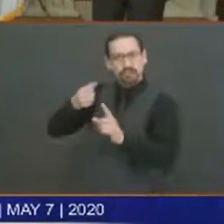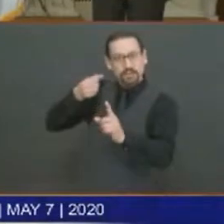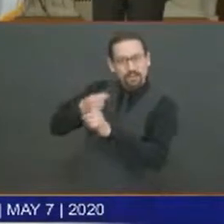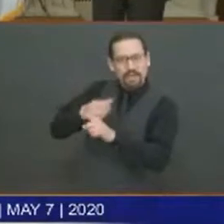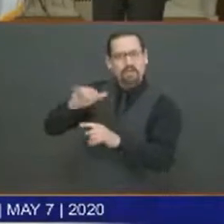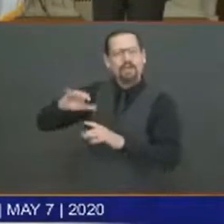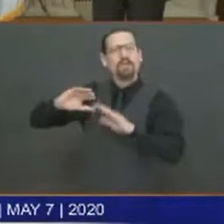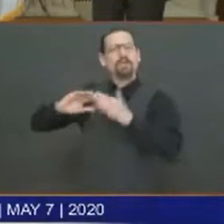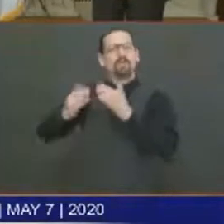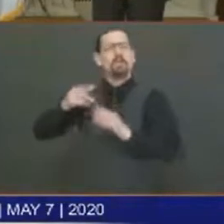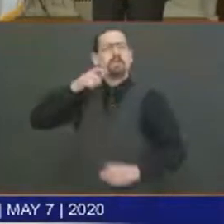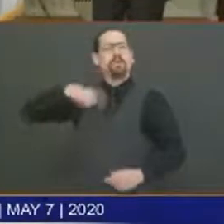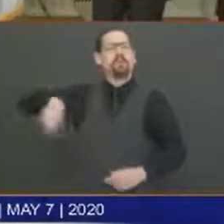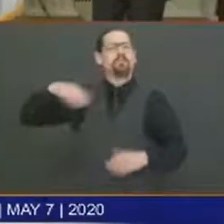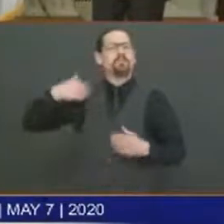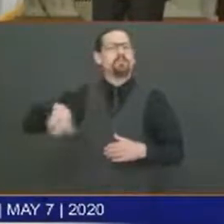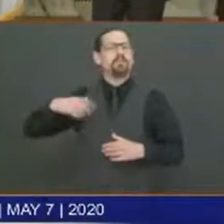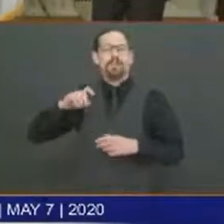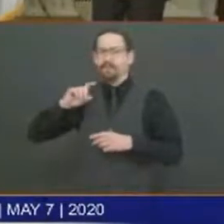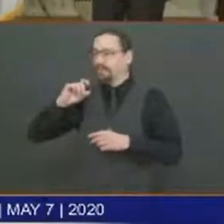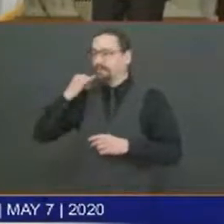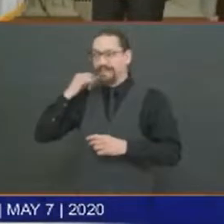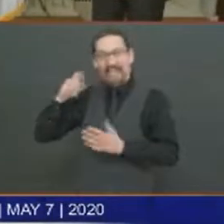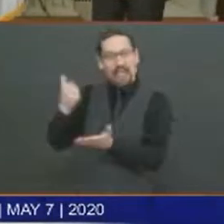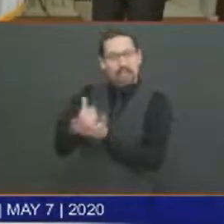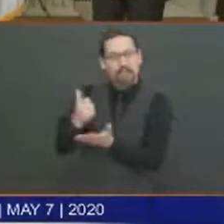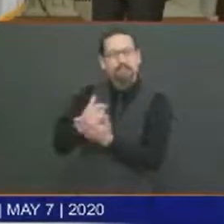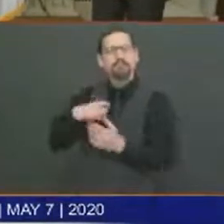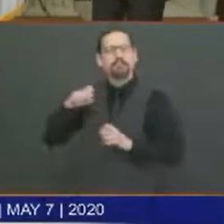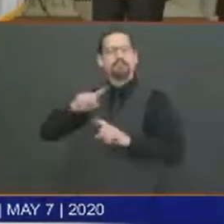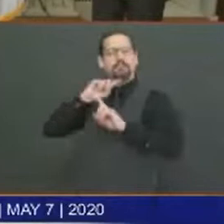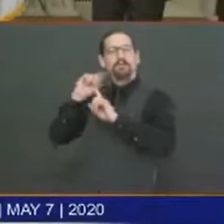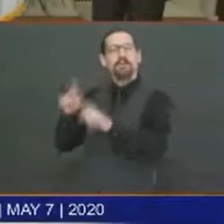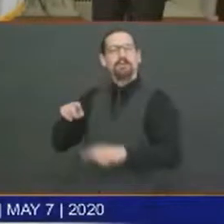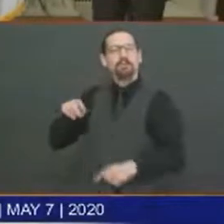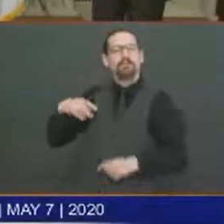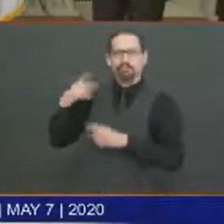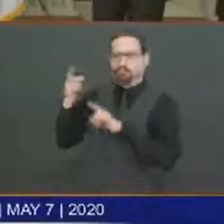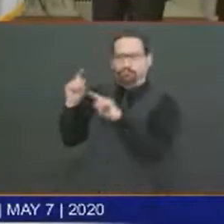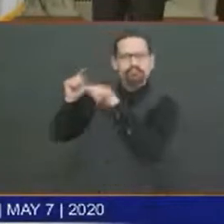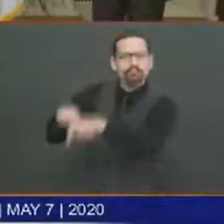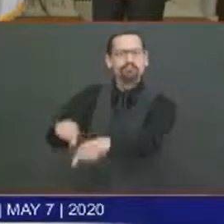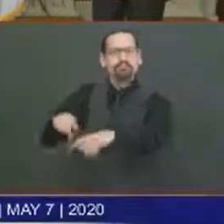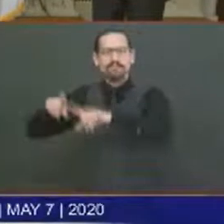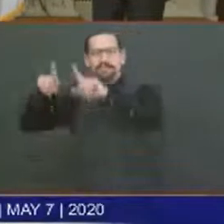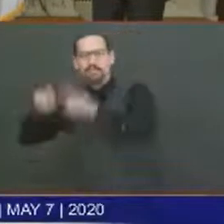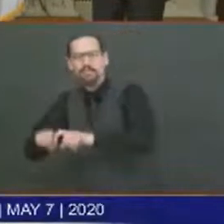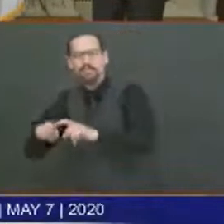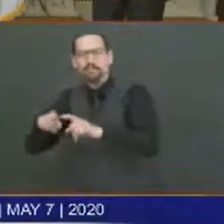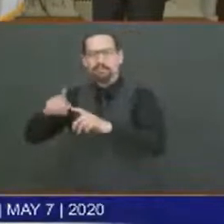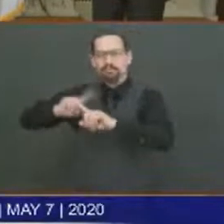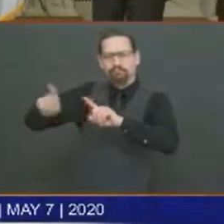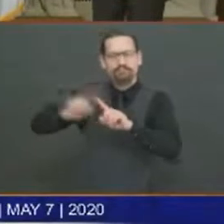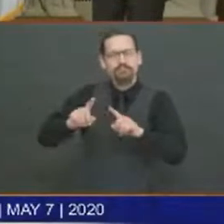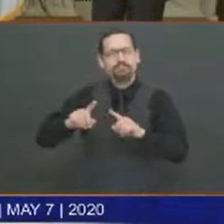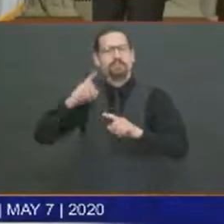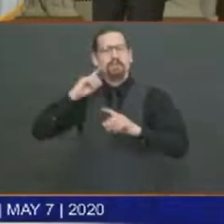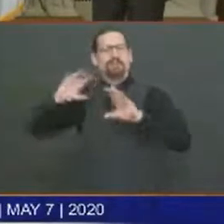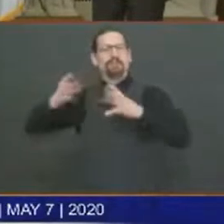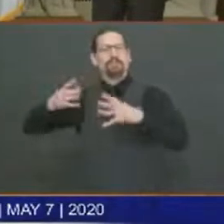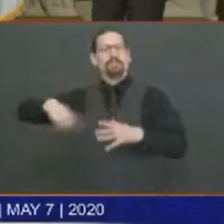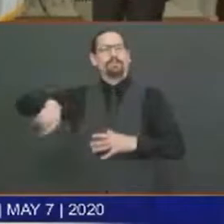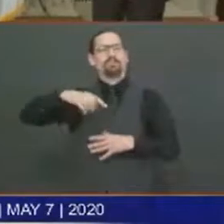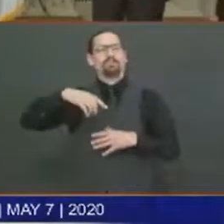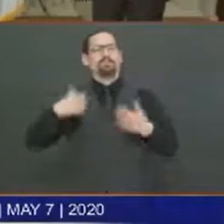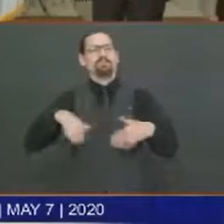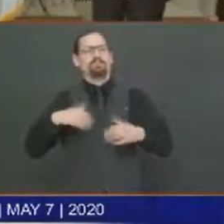COVID-19. We also want to continue to work together on how we can incorporate that lens into our reopening.